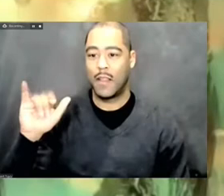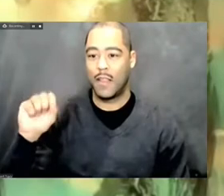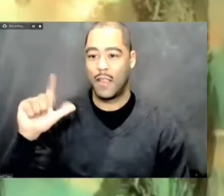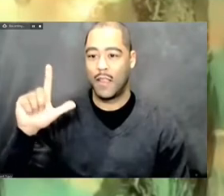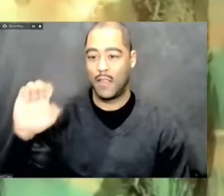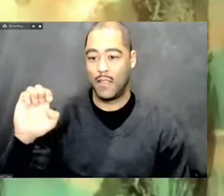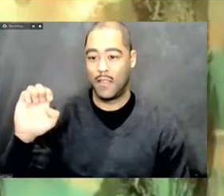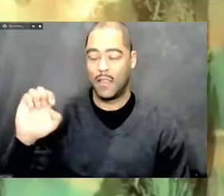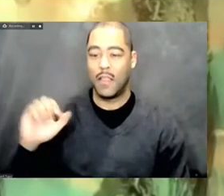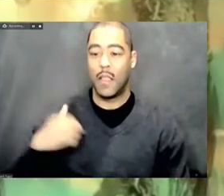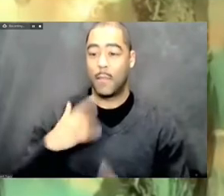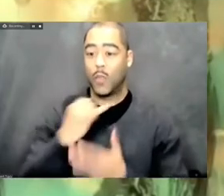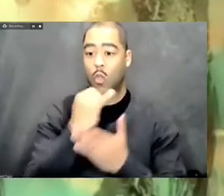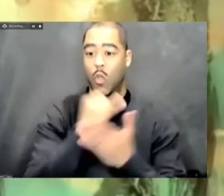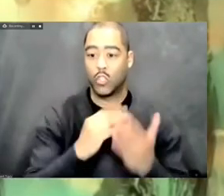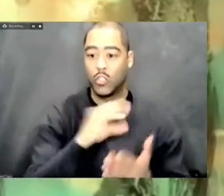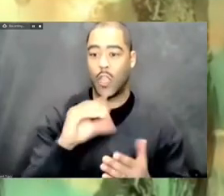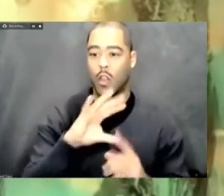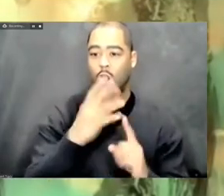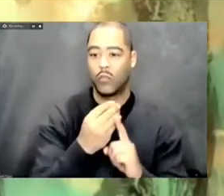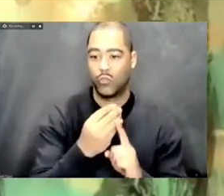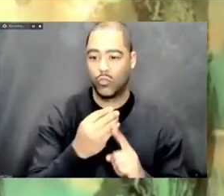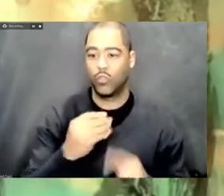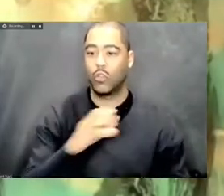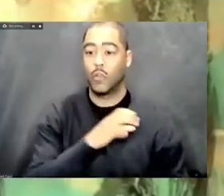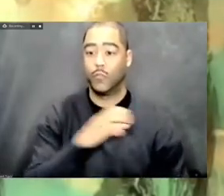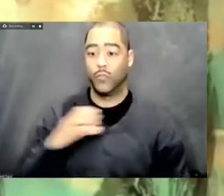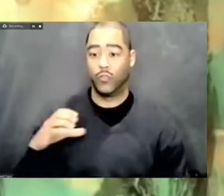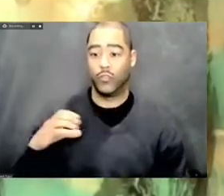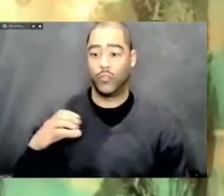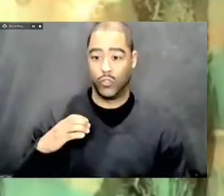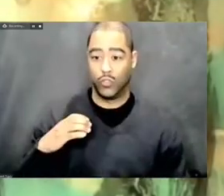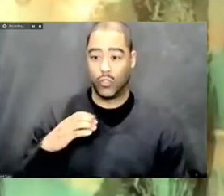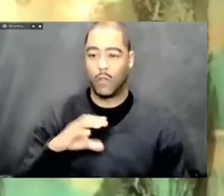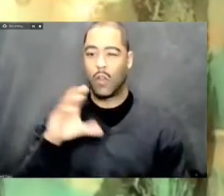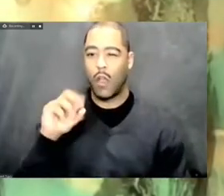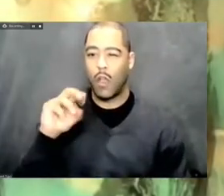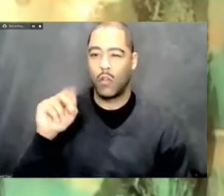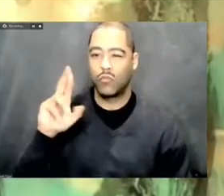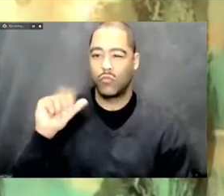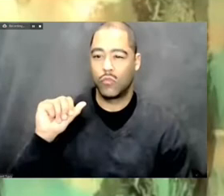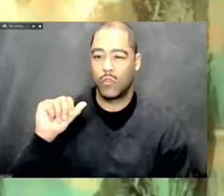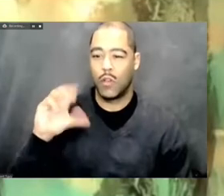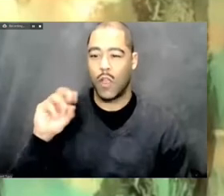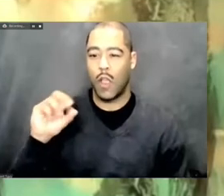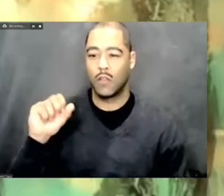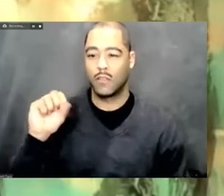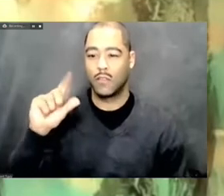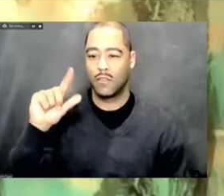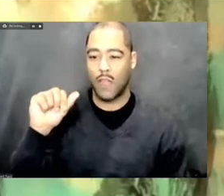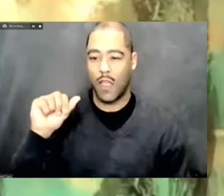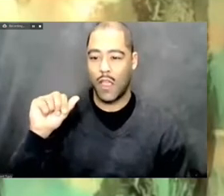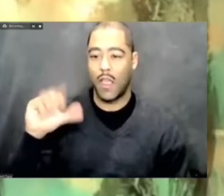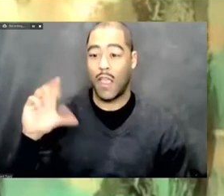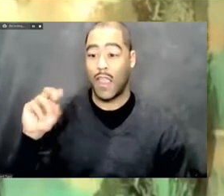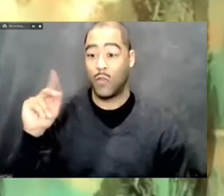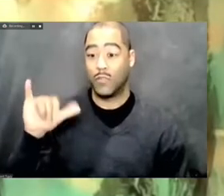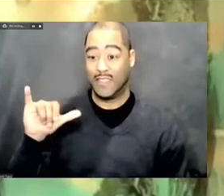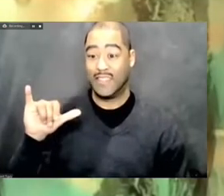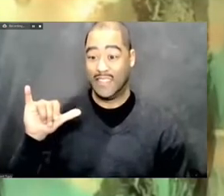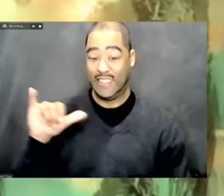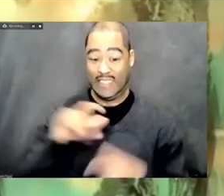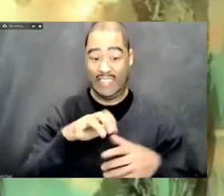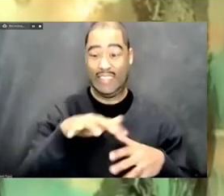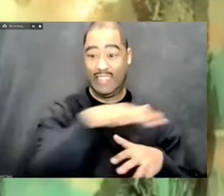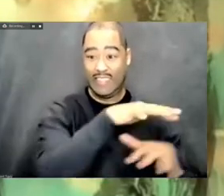Culture Commission. I am the Arts and Culture Commission of Contra Costa County Managing Director. And before we